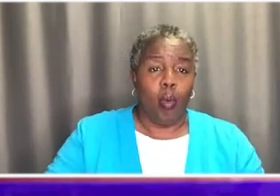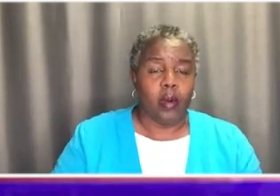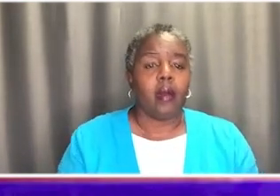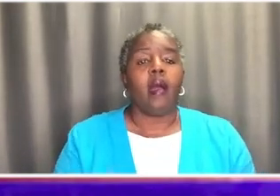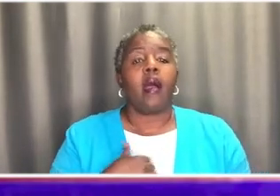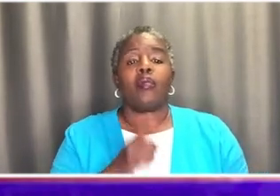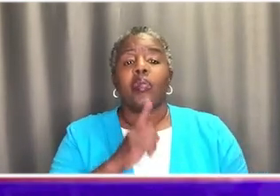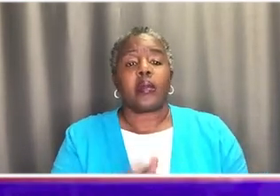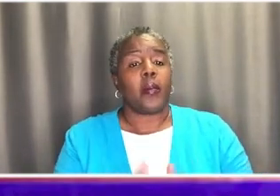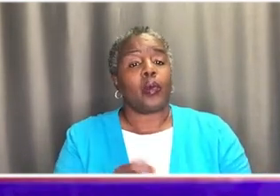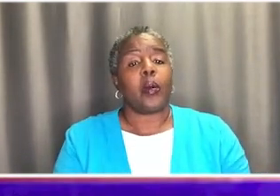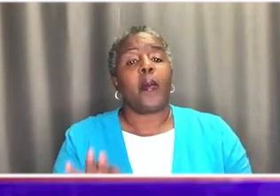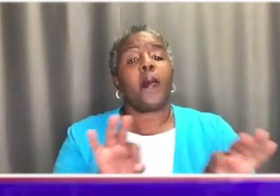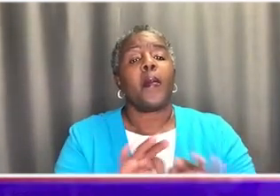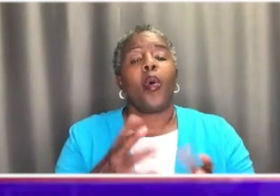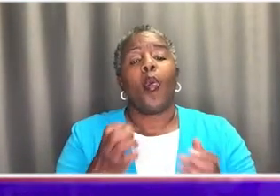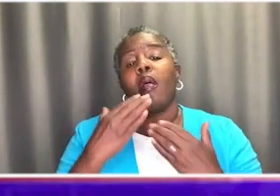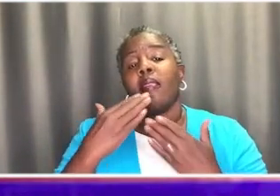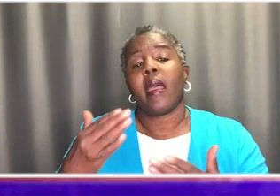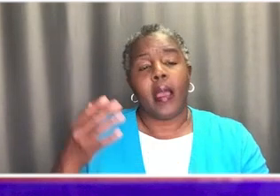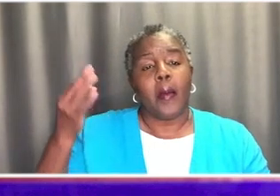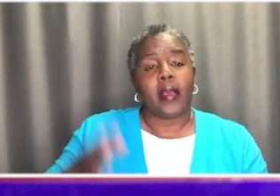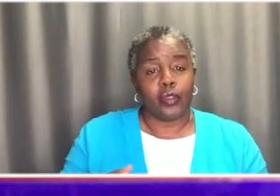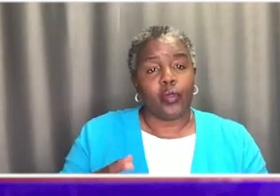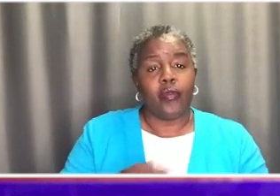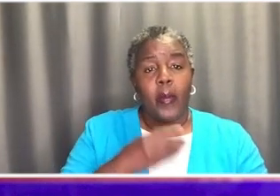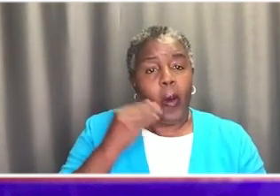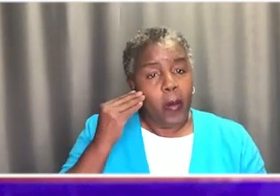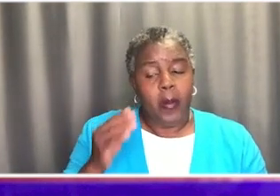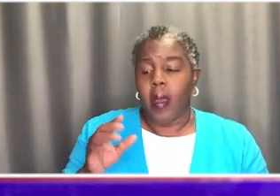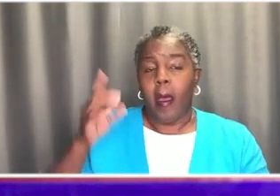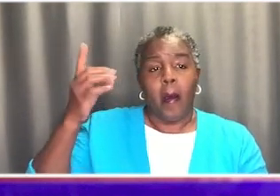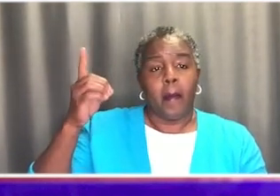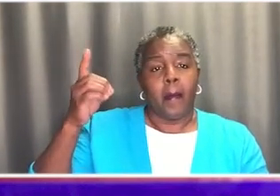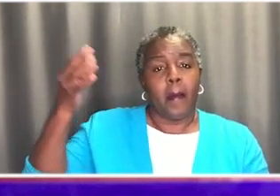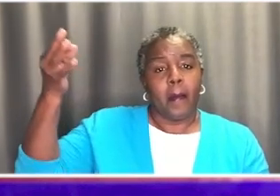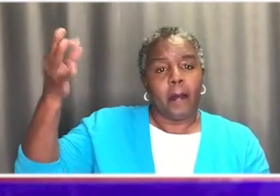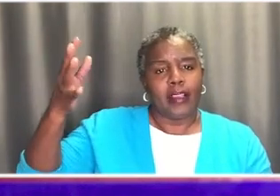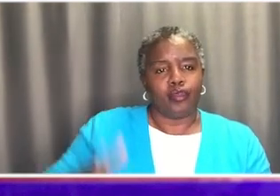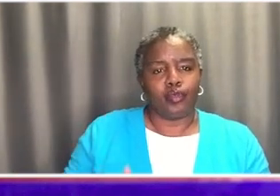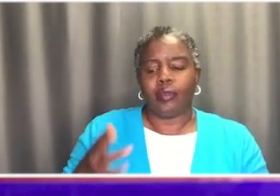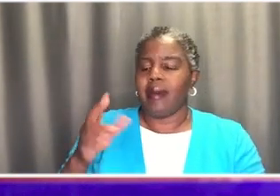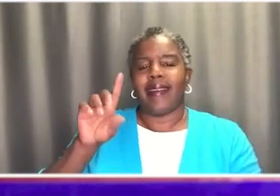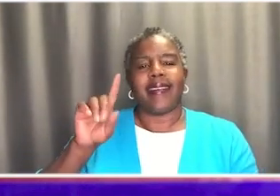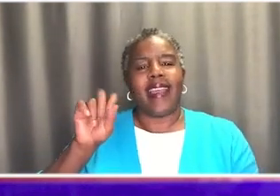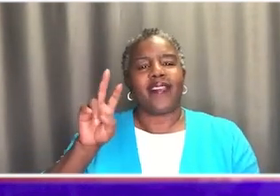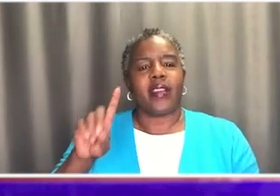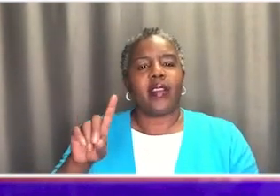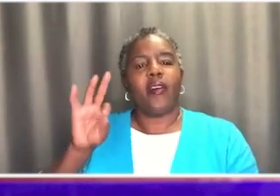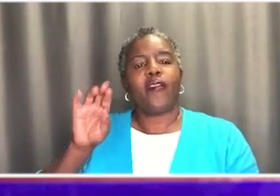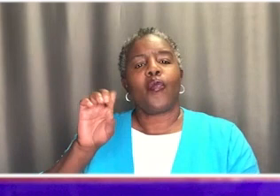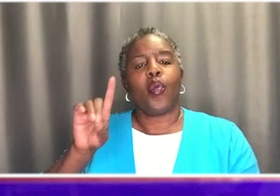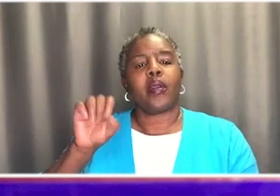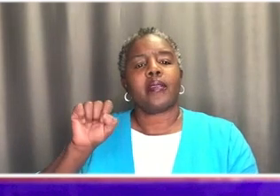And more importantly, I want to thank my pastor back home, Pastor David Ford Sr., and the whole St. Matthew's Baptist